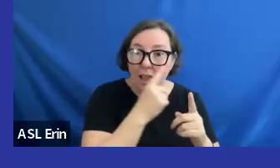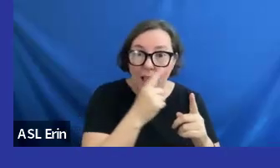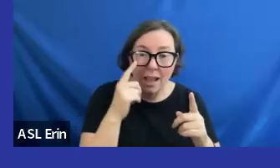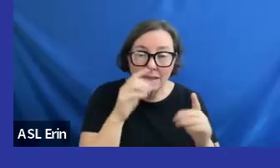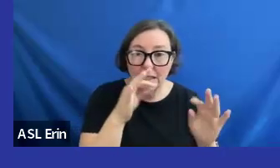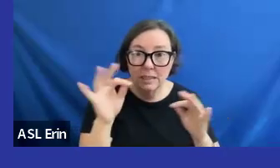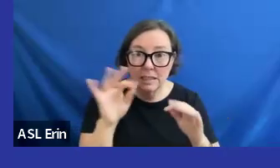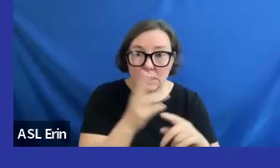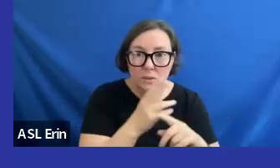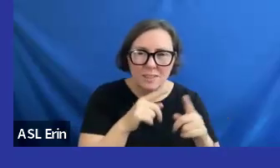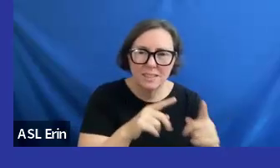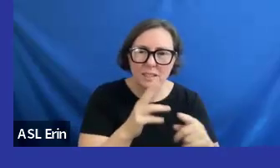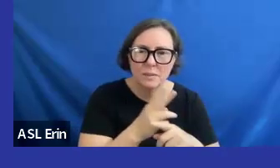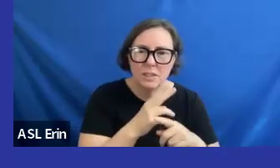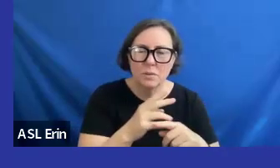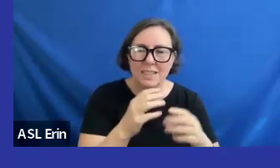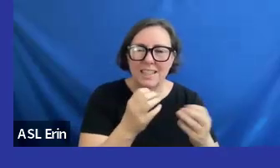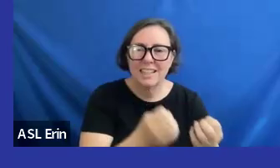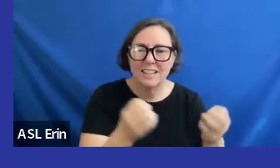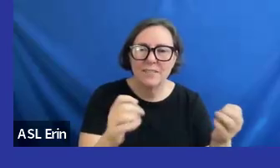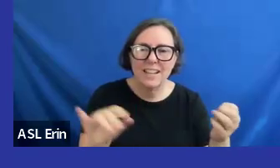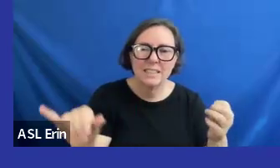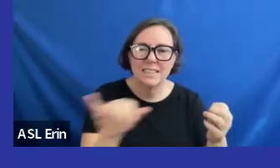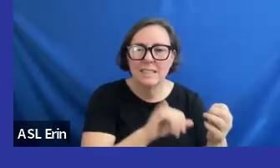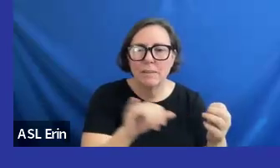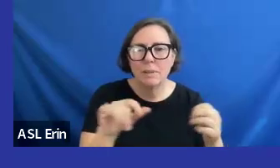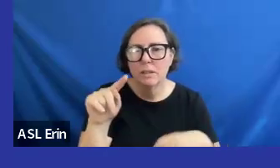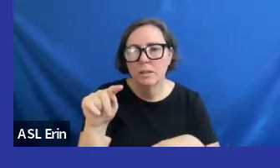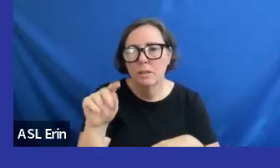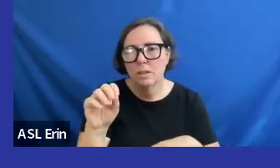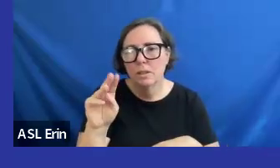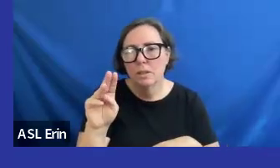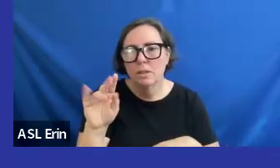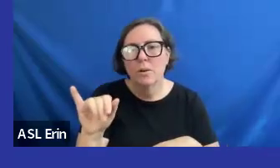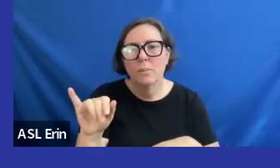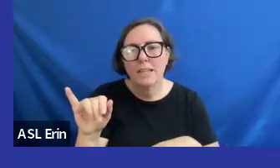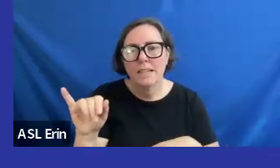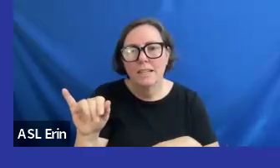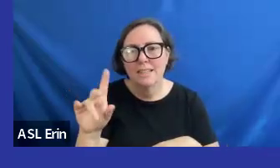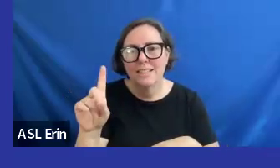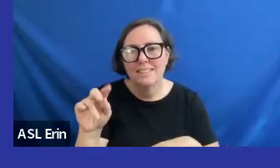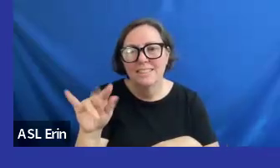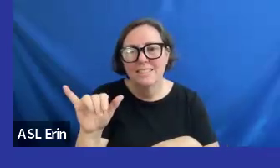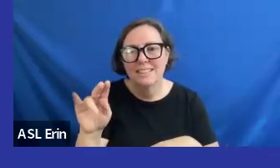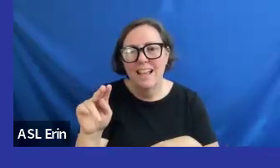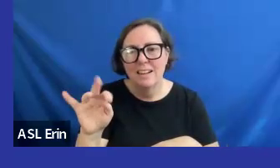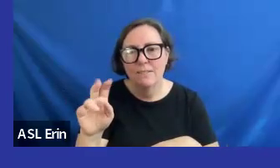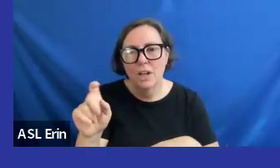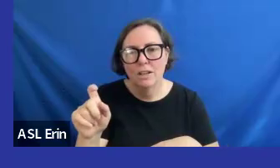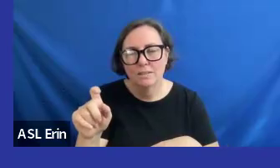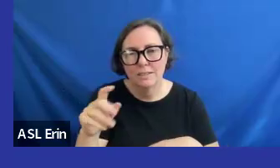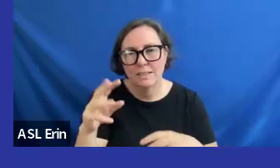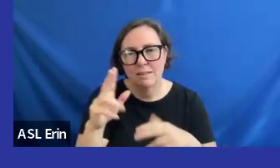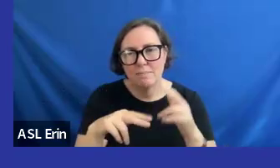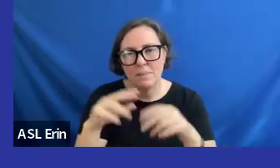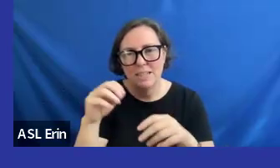he was using a device like a Tobii Dynavox that has the built-in scanning ability, but those